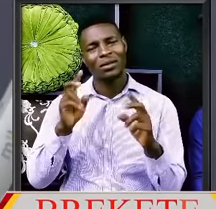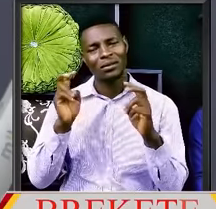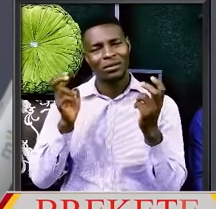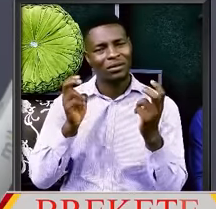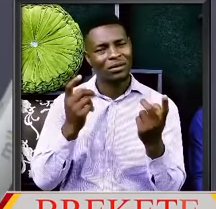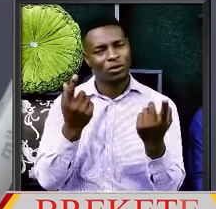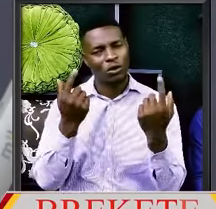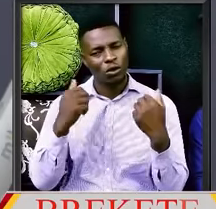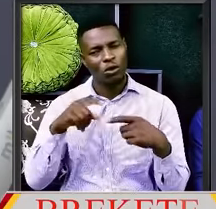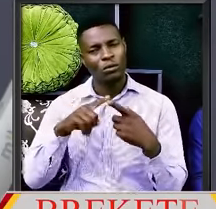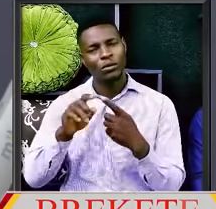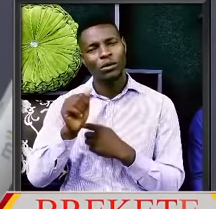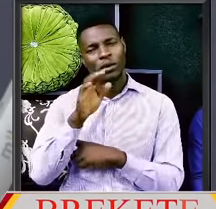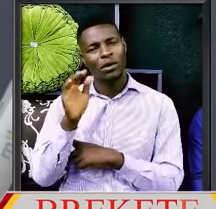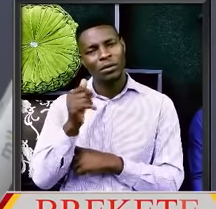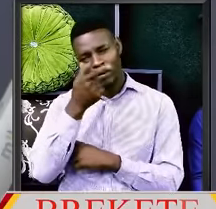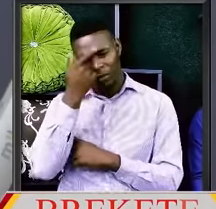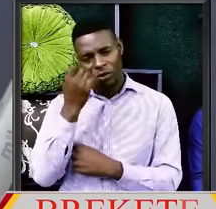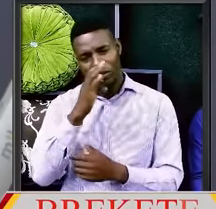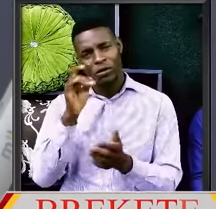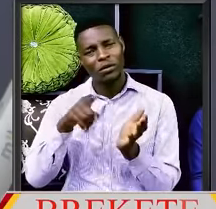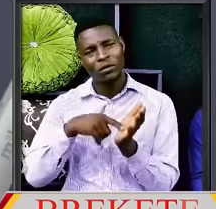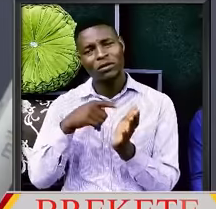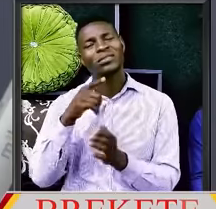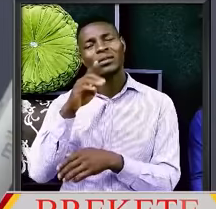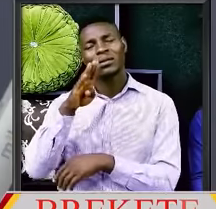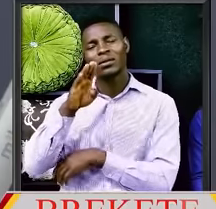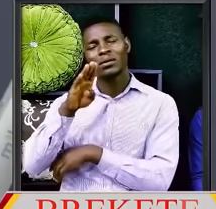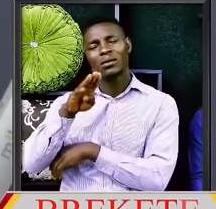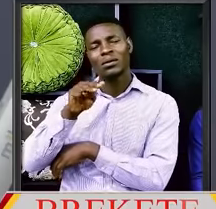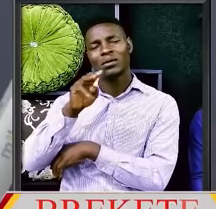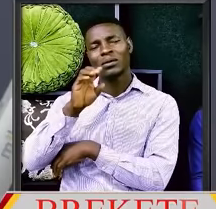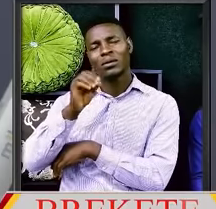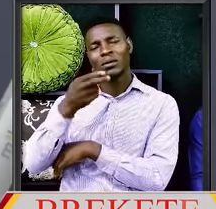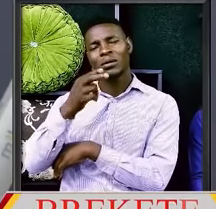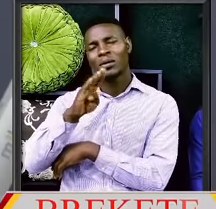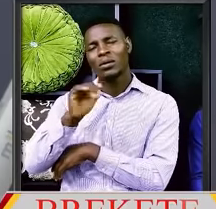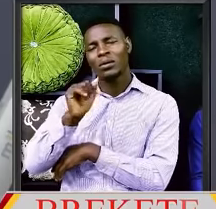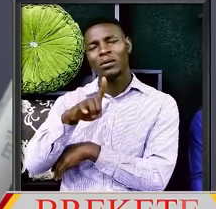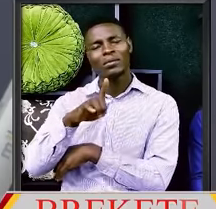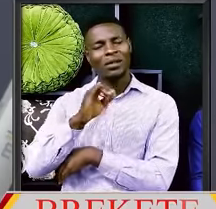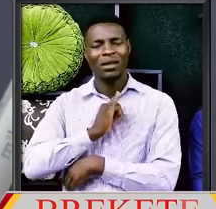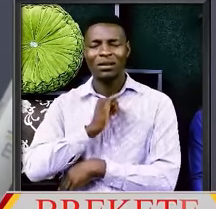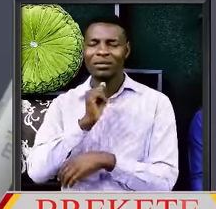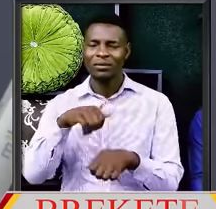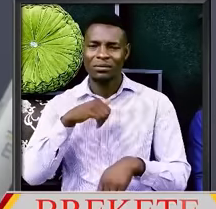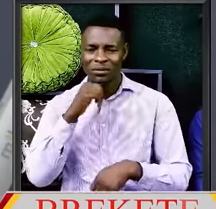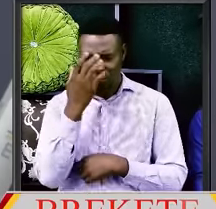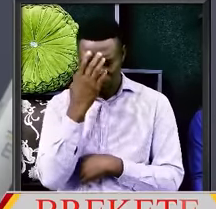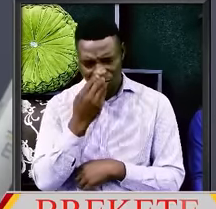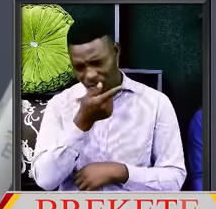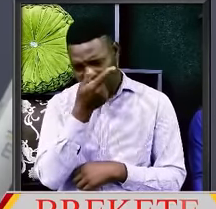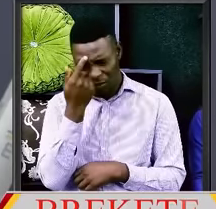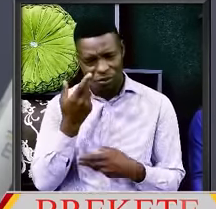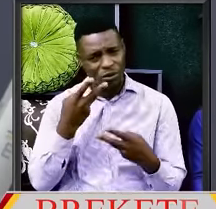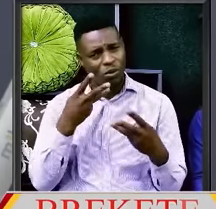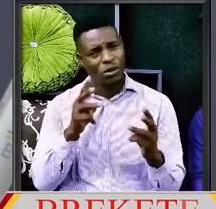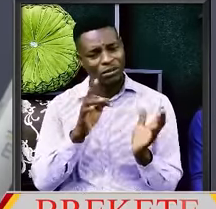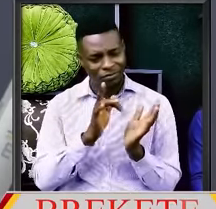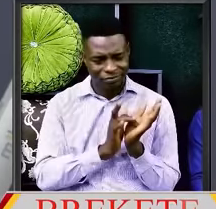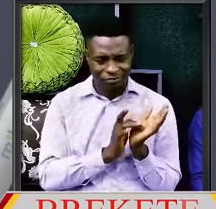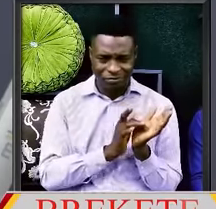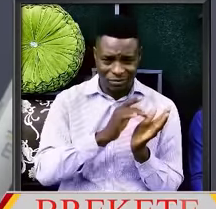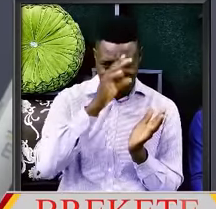Abuja. I beg because of this Mohbad’s. I'm not the sleep because the way they take to this boy, he's too much, he's